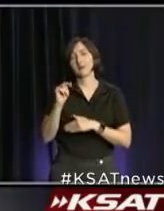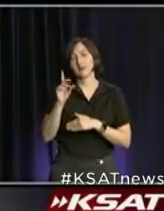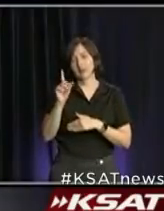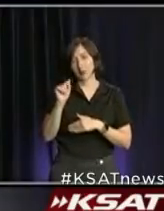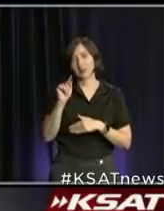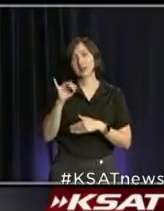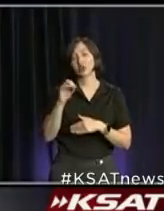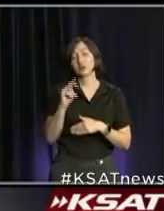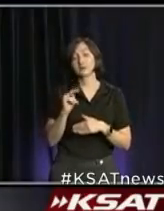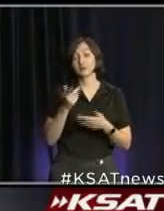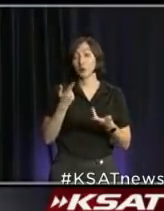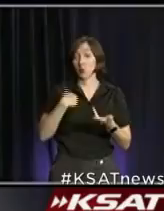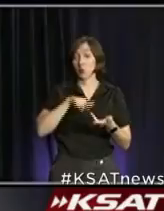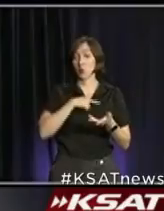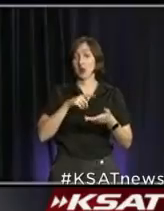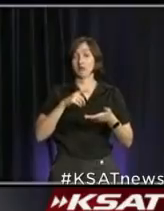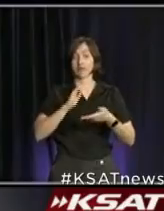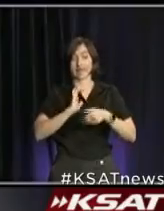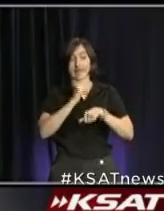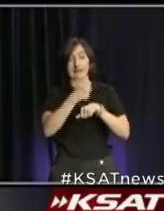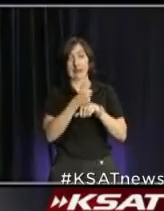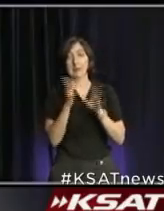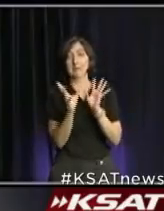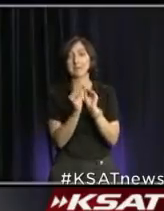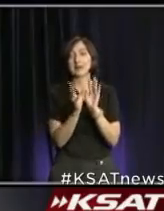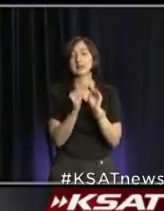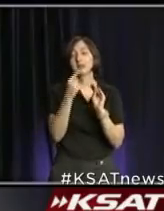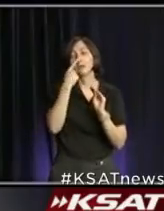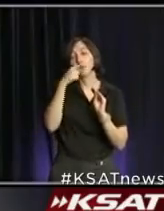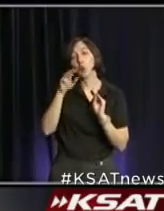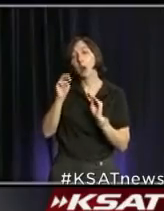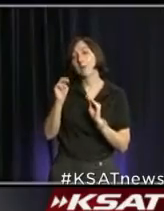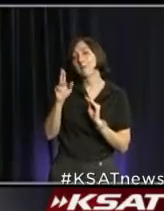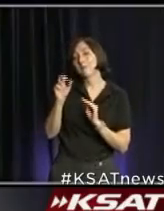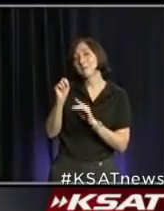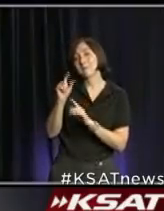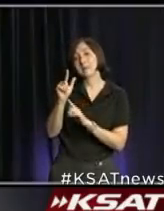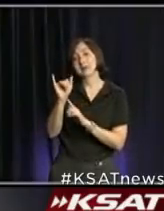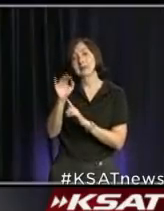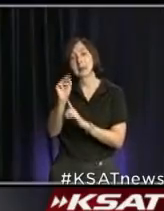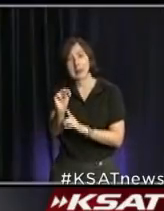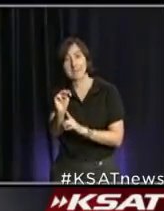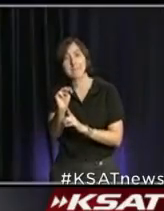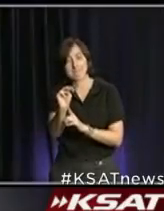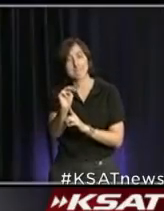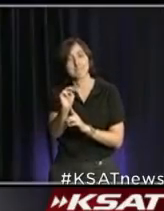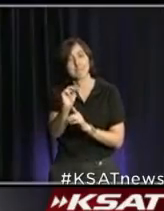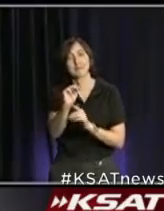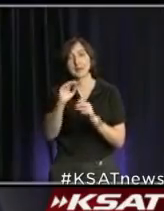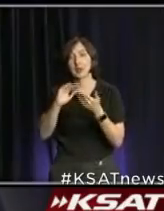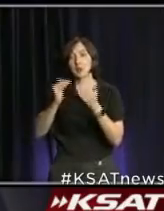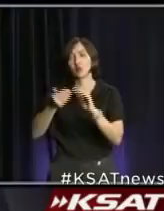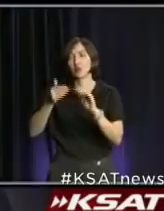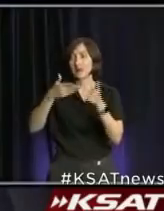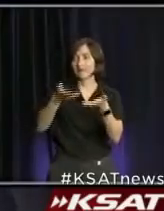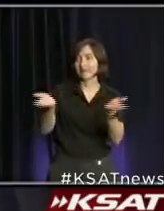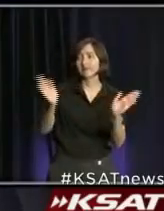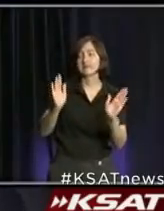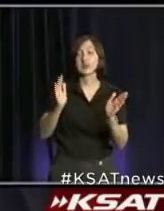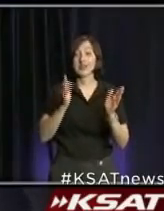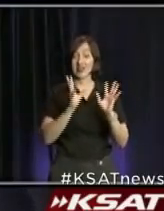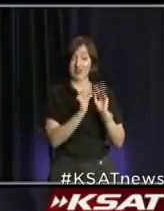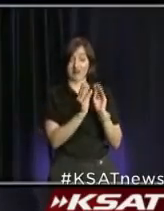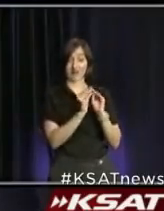this Wednesday at 3 p.m. So in this one, we would like to discuss about the COVID-19 vaccine and to provide the